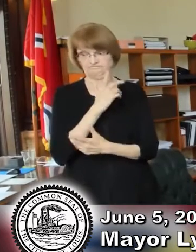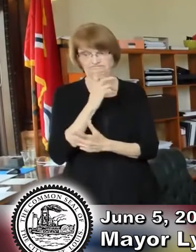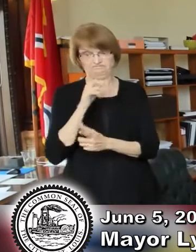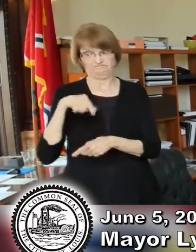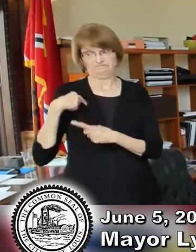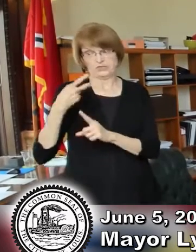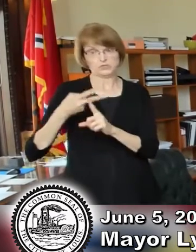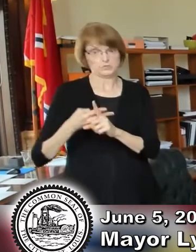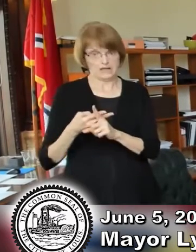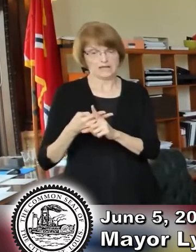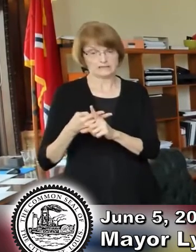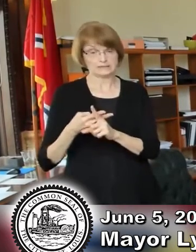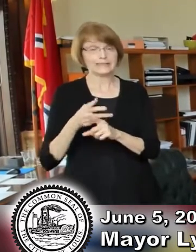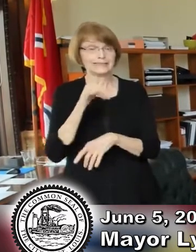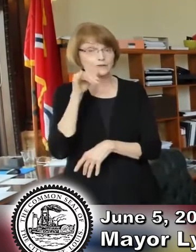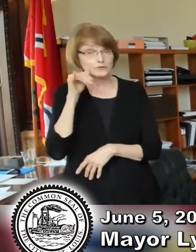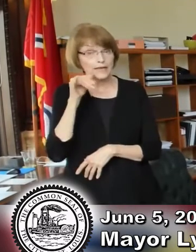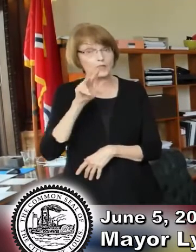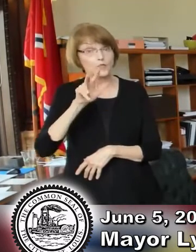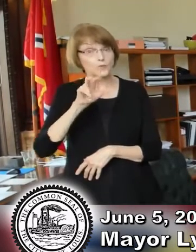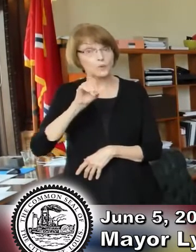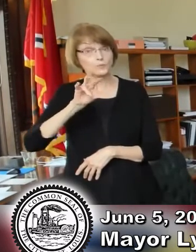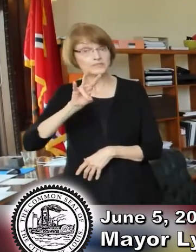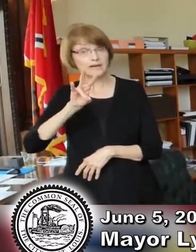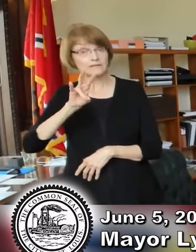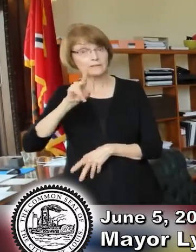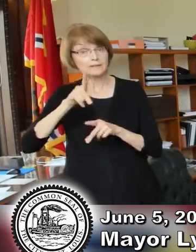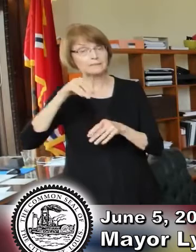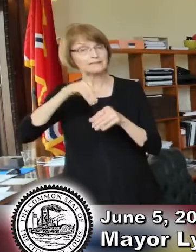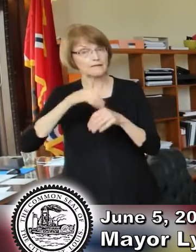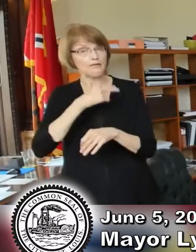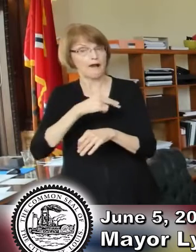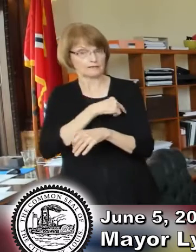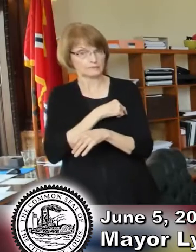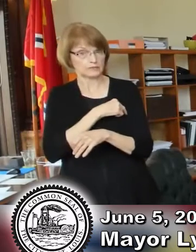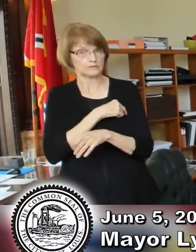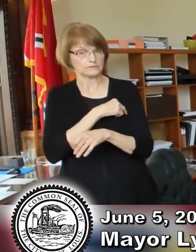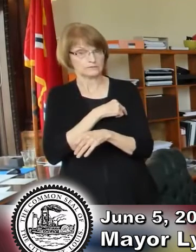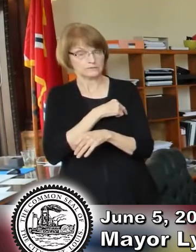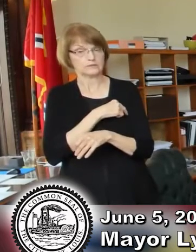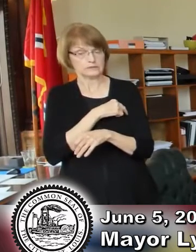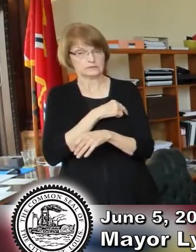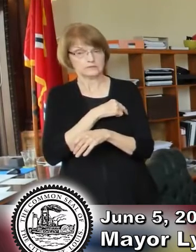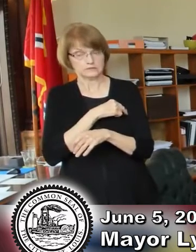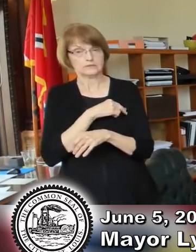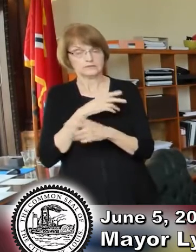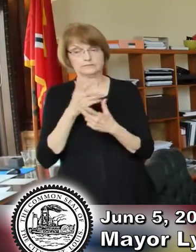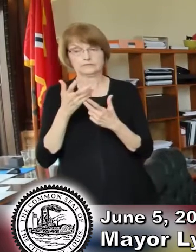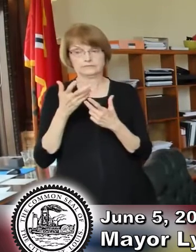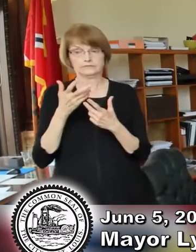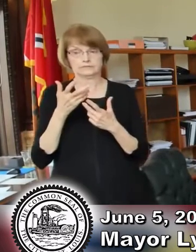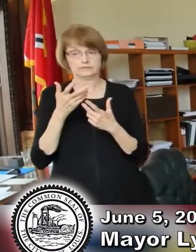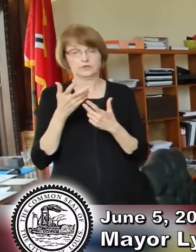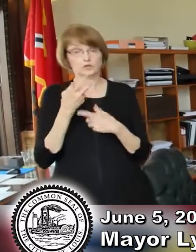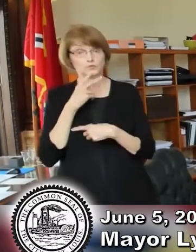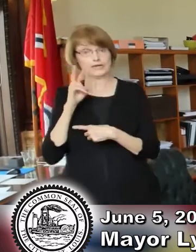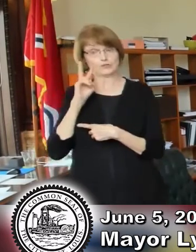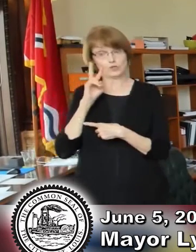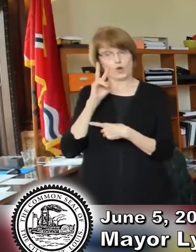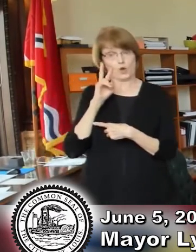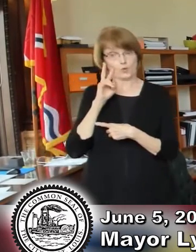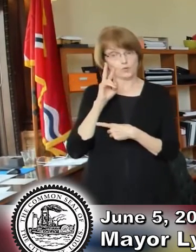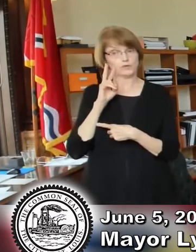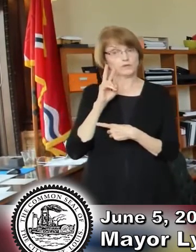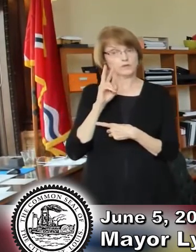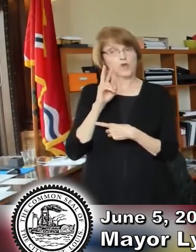months. So yesterday there were 307 people in the hospital. That's down 34 from the day before.